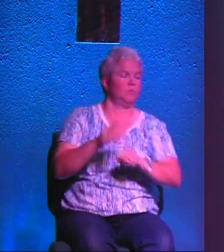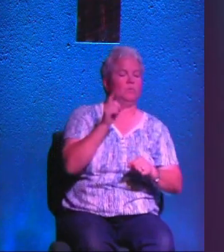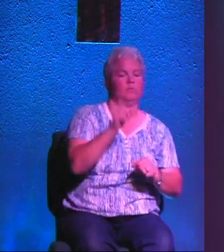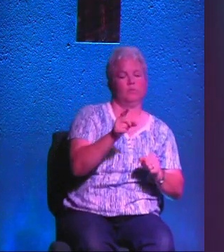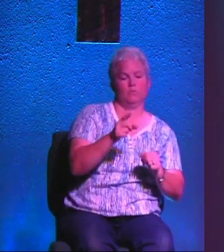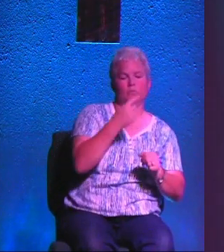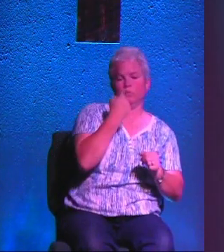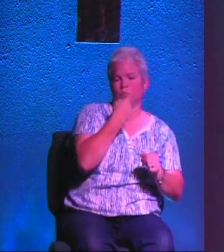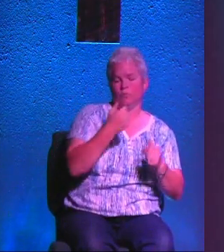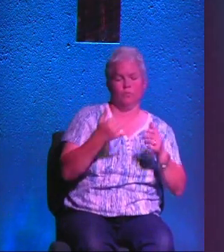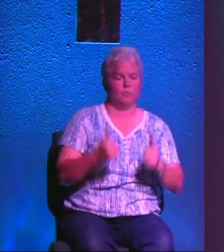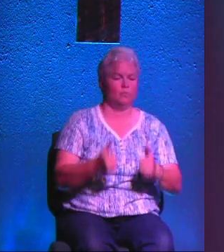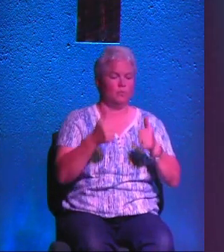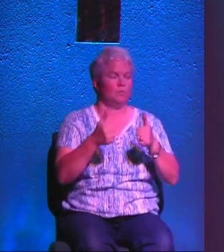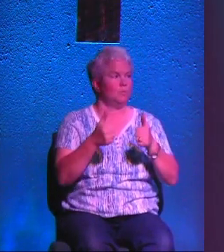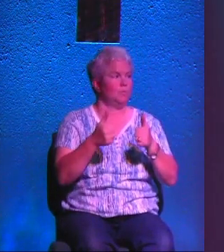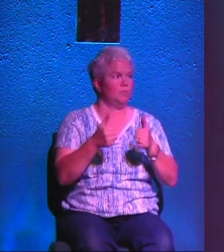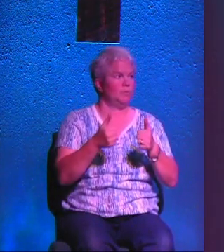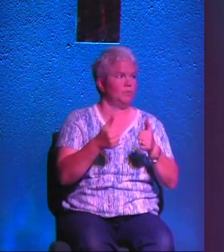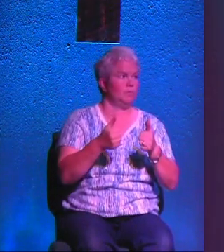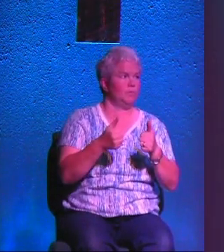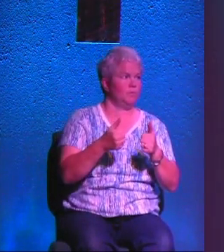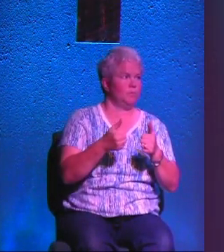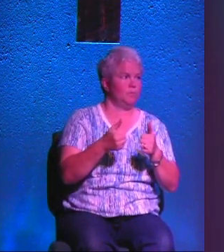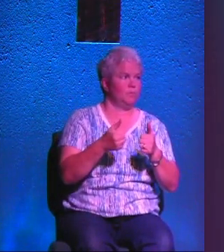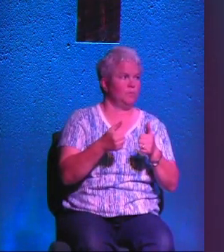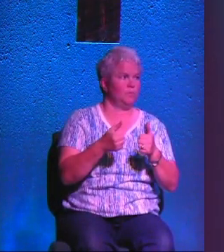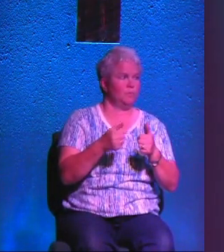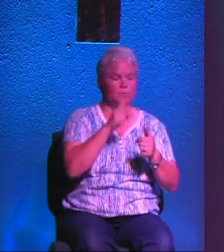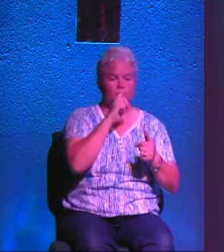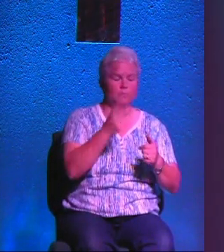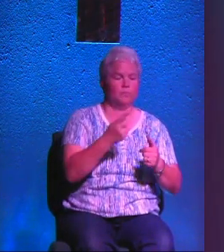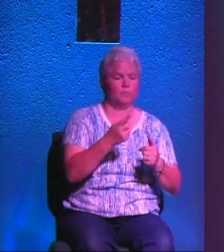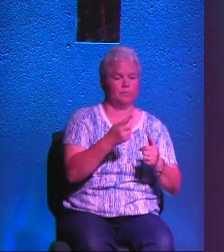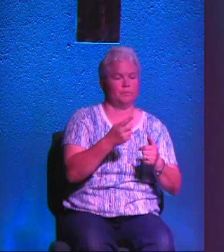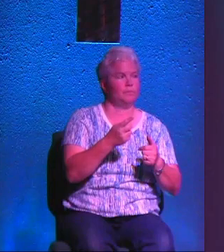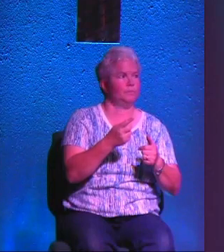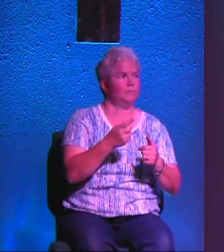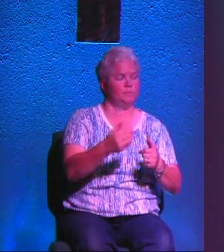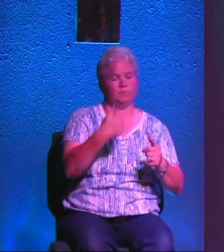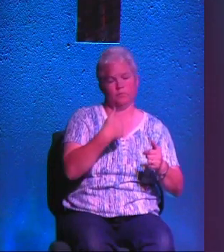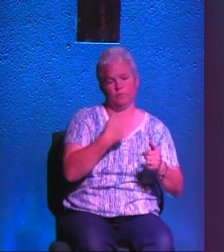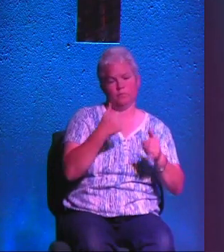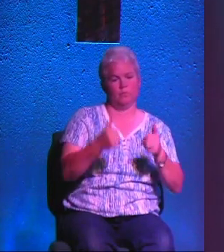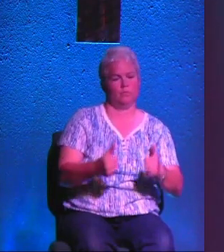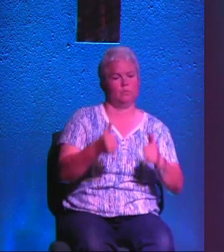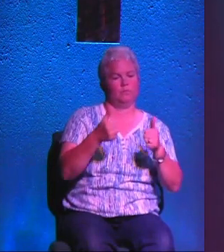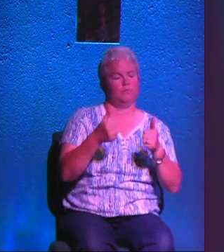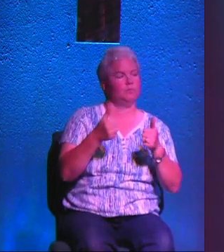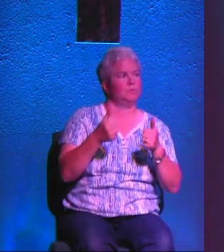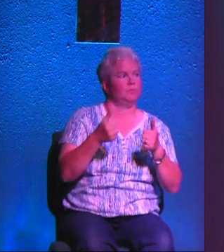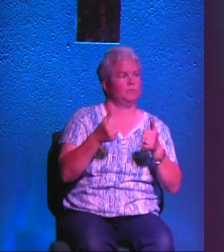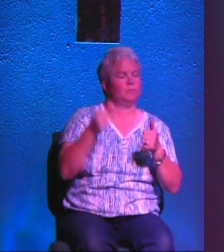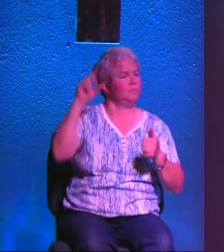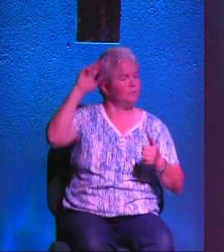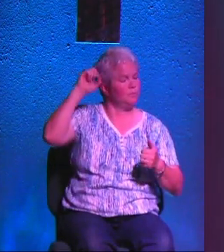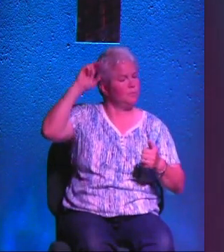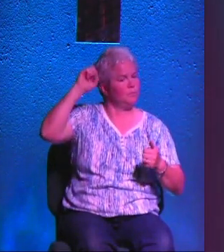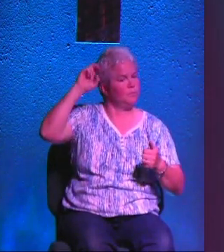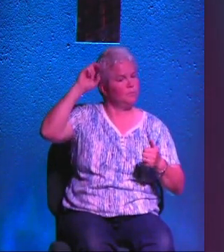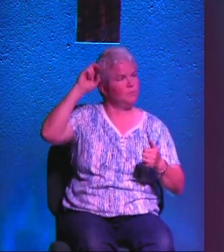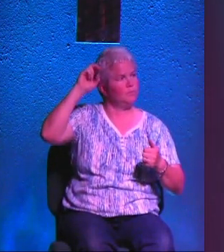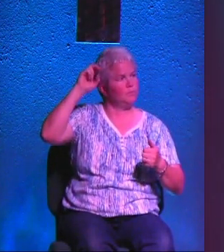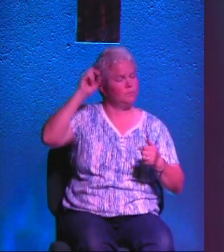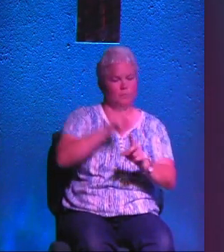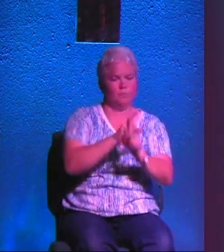longer you who live. It's not your human nature that rules over you. Rather, it's me who lives in you. So listen to